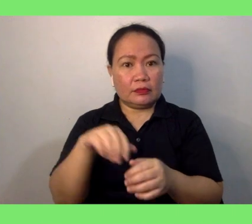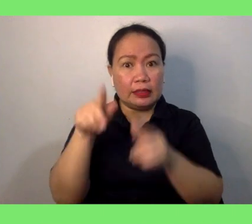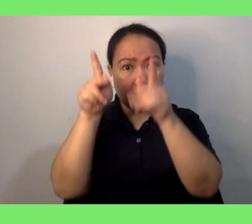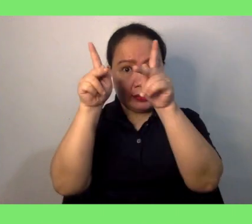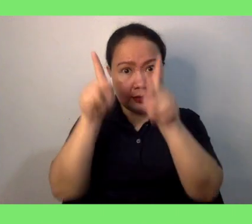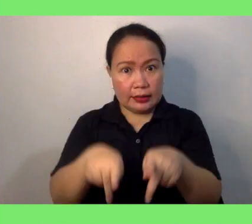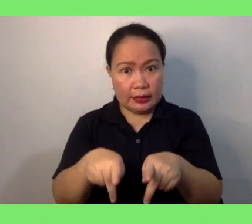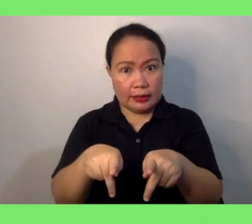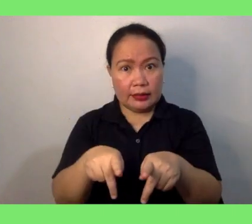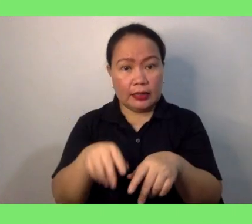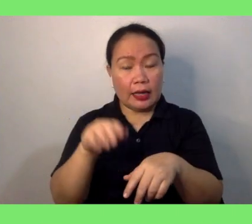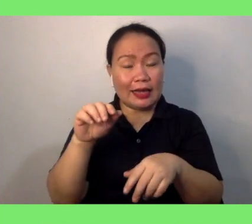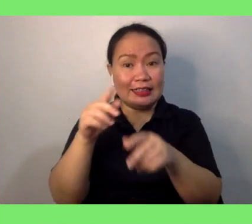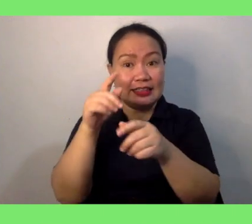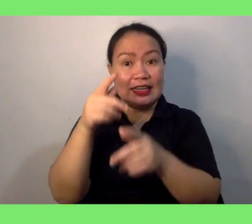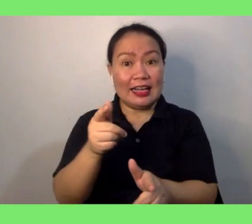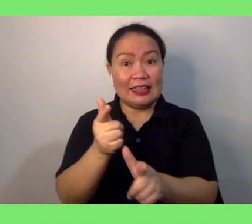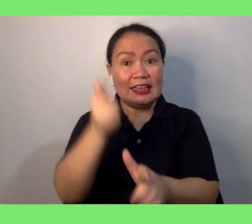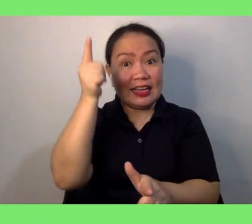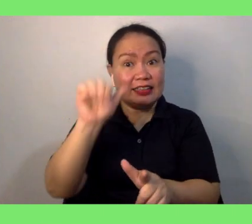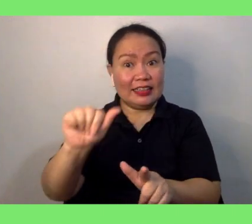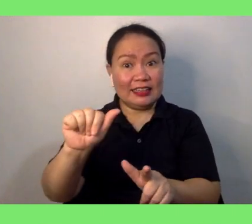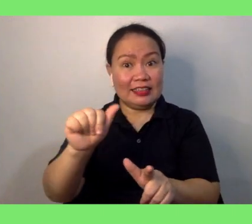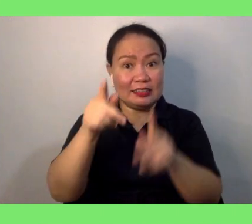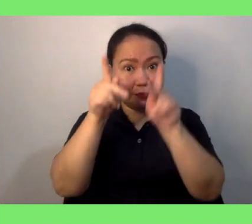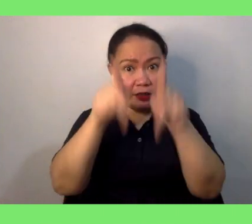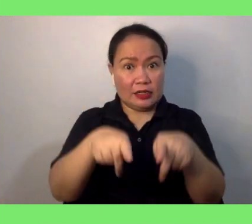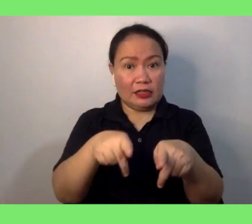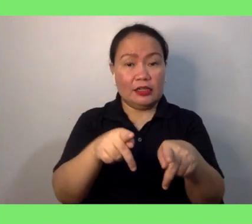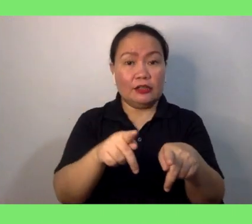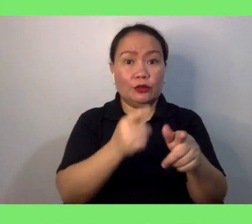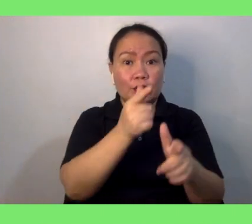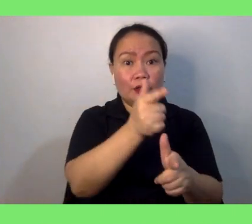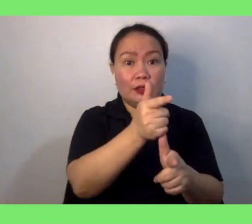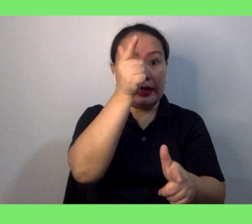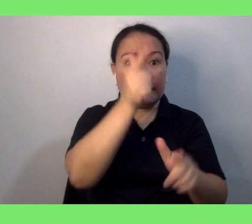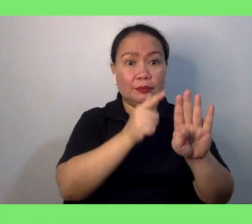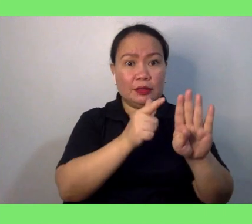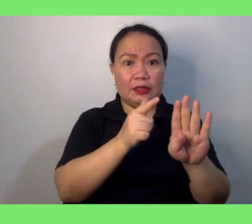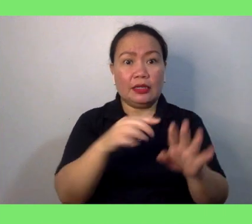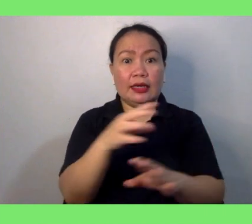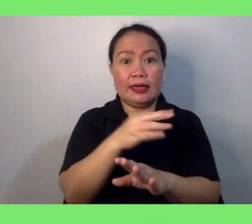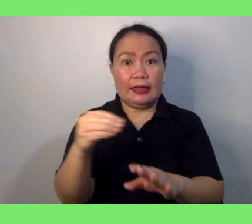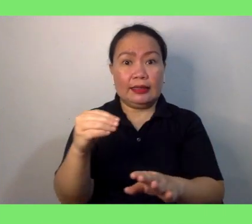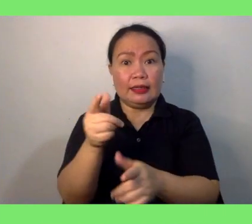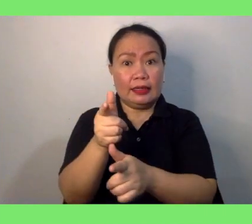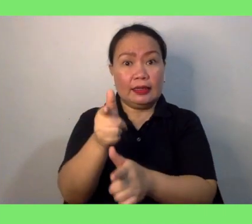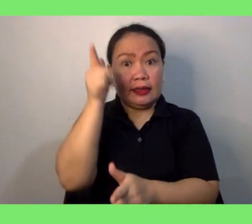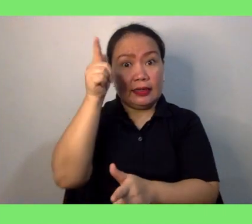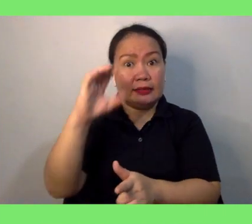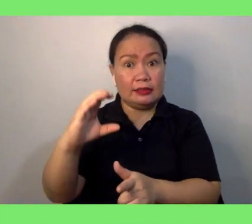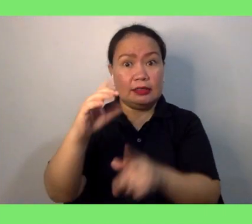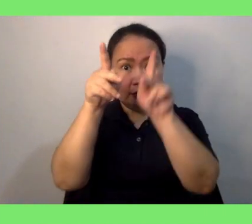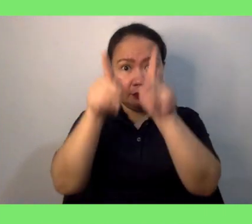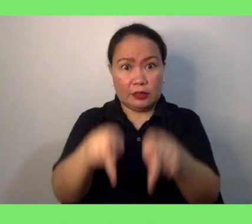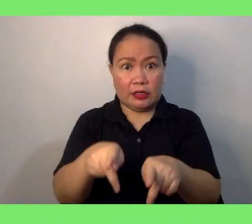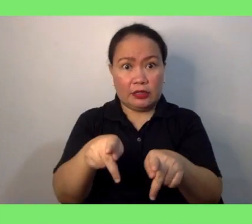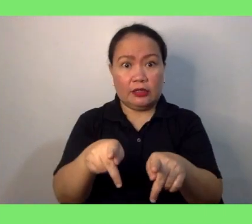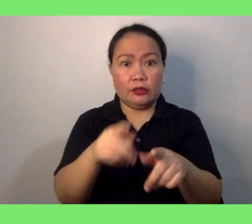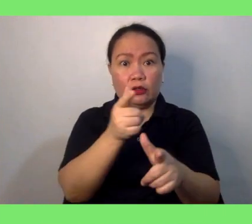A is parallel to line B and line C is parallel to line D. So again, we have